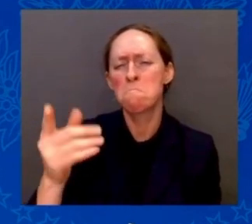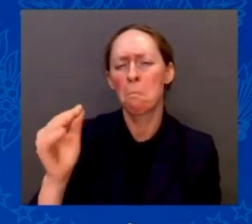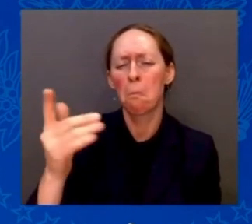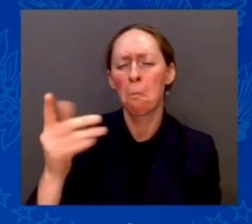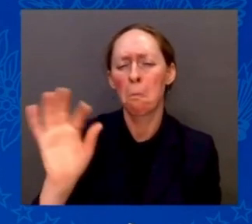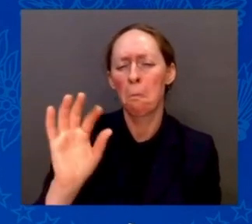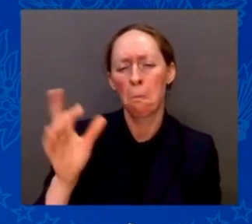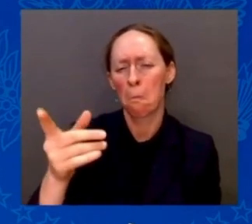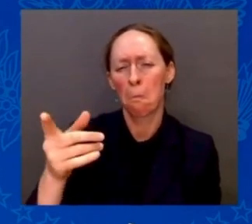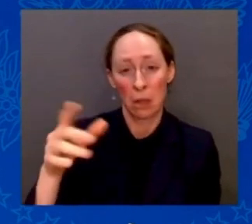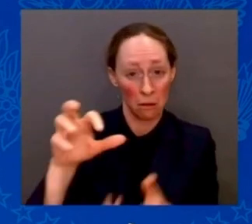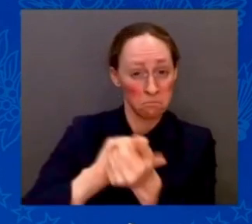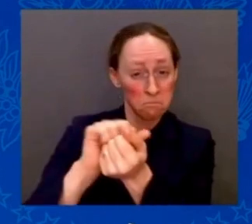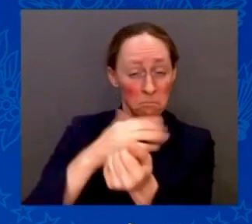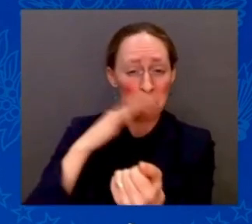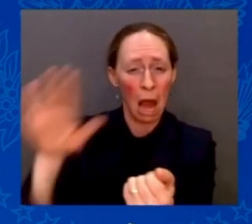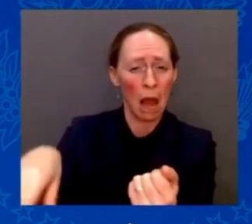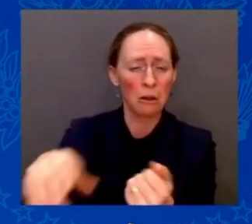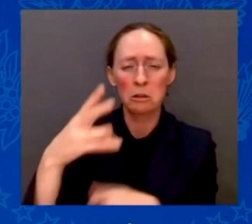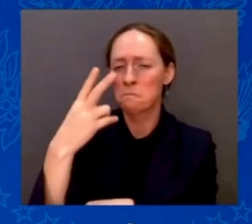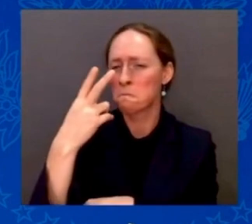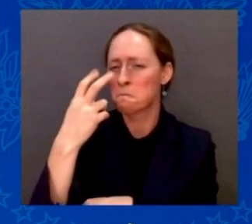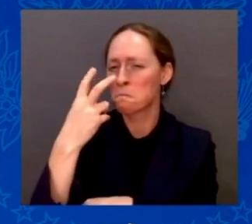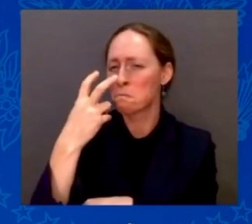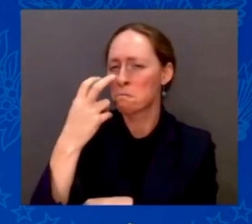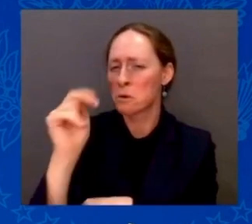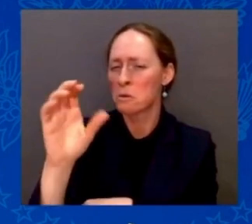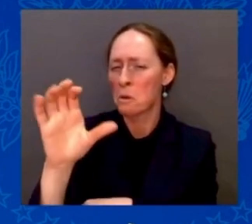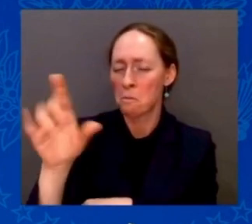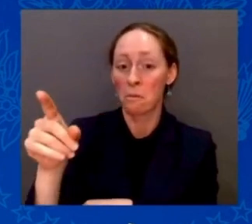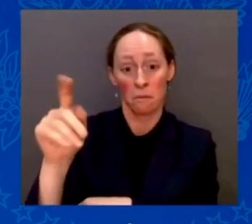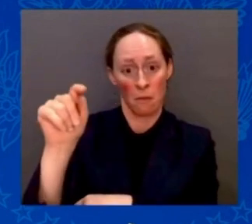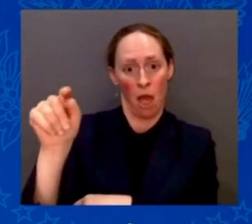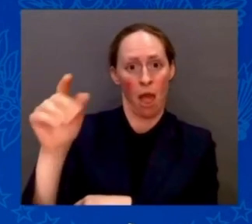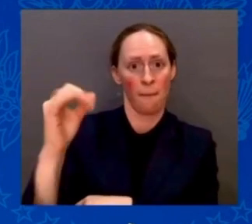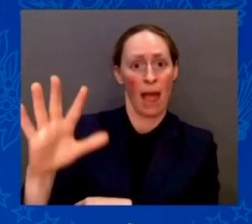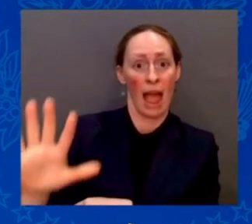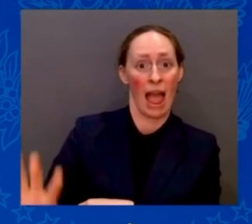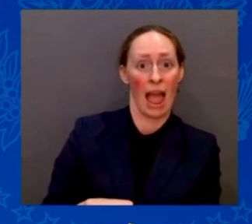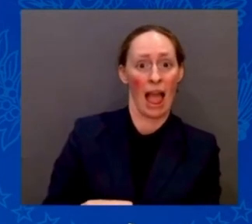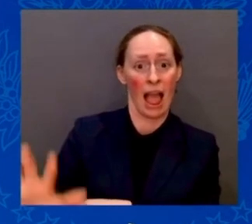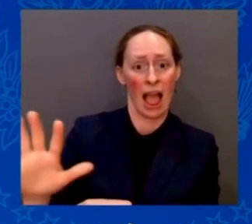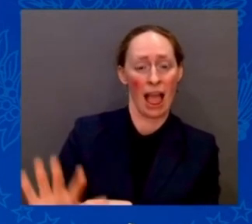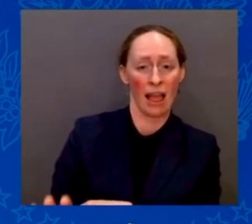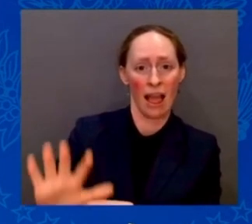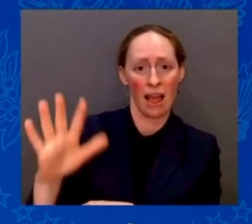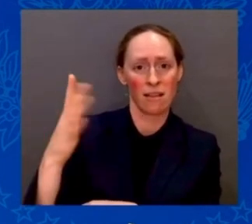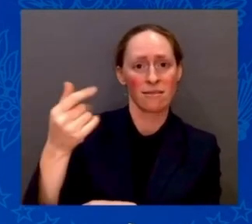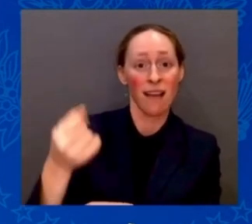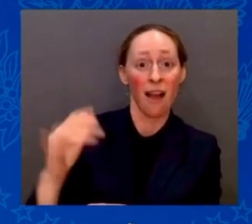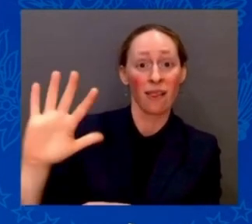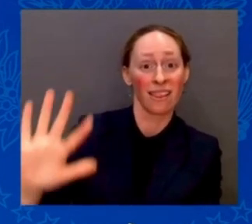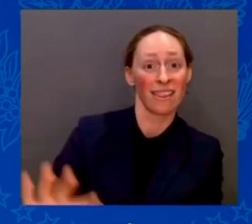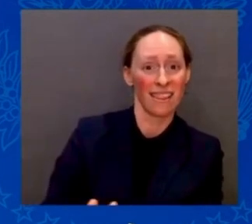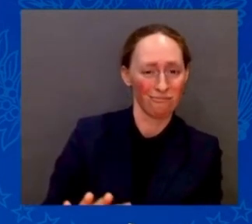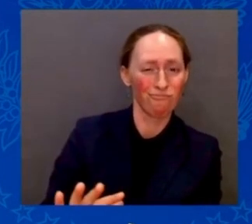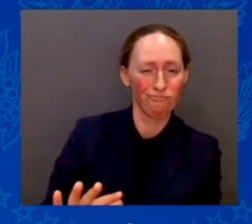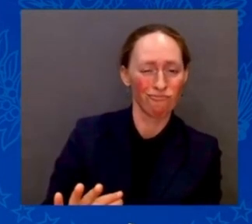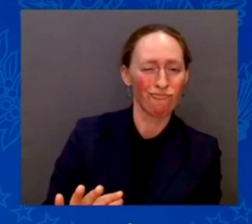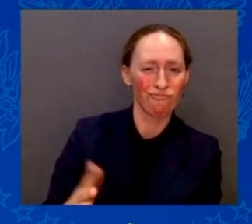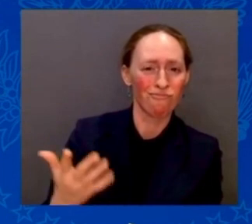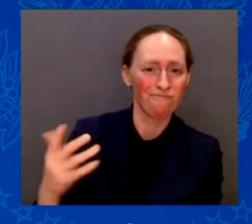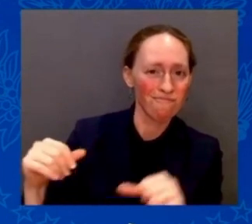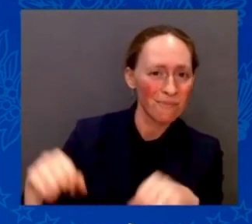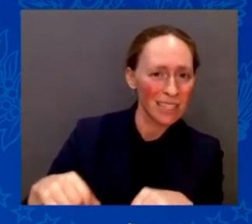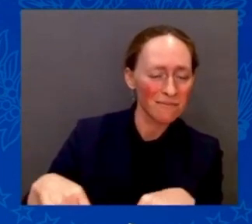lot of low-lying country. I was joking with him. I mean, my state is, you know, when you have anything like a hurricane in my state, in